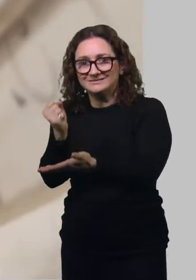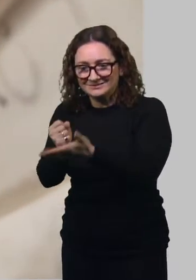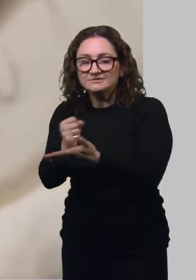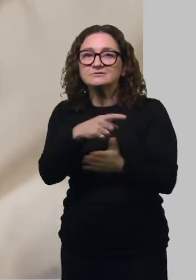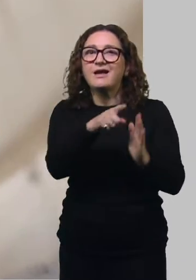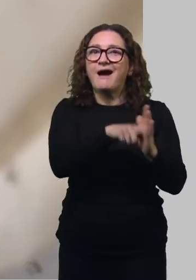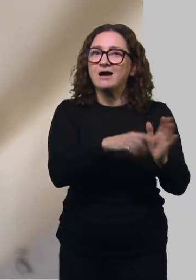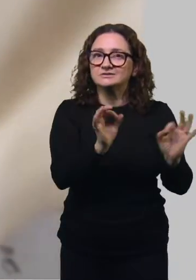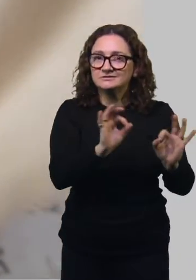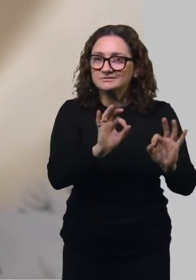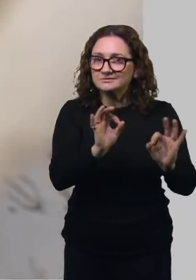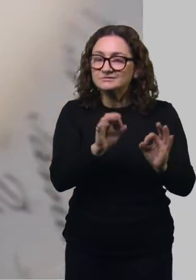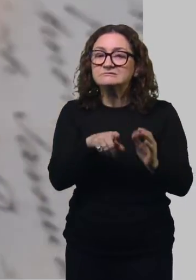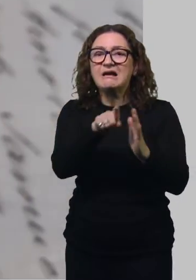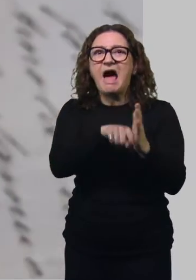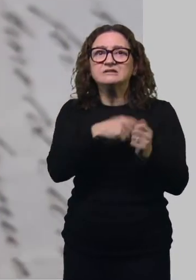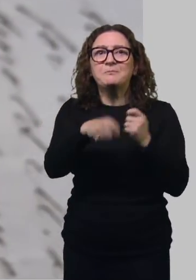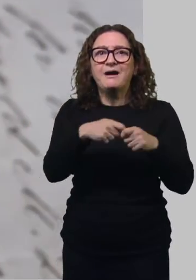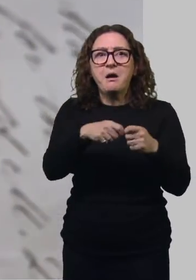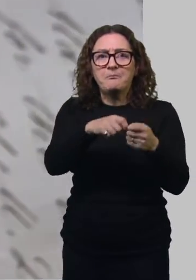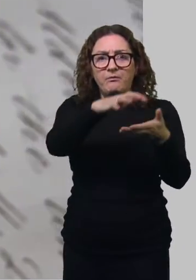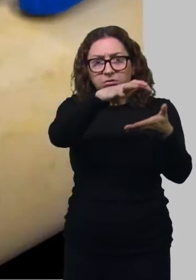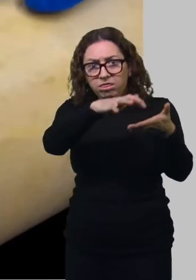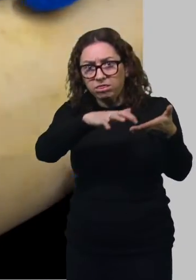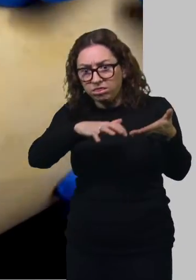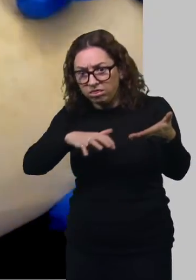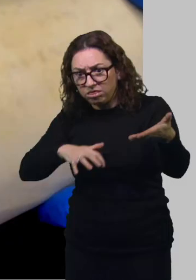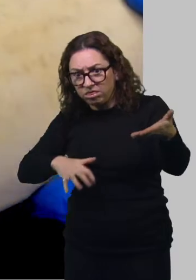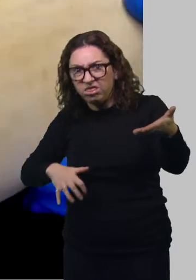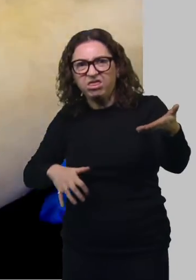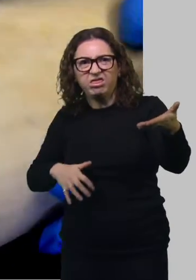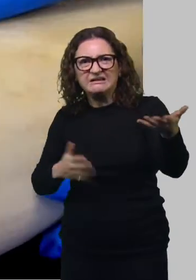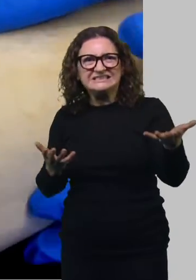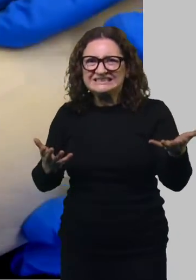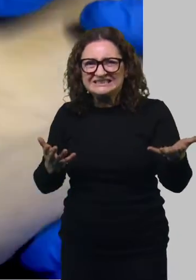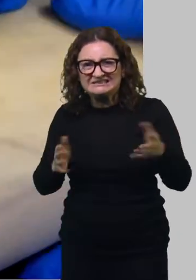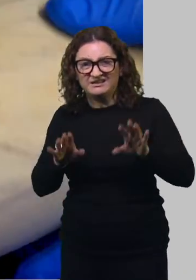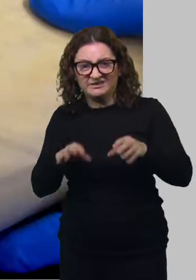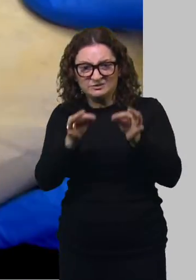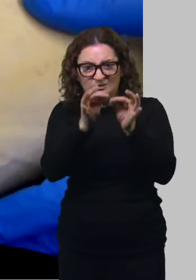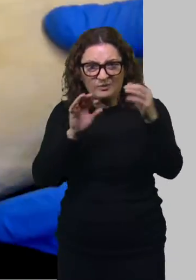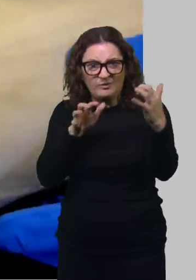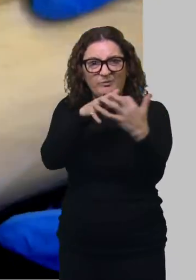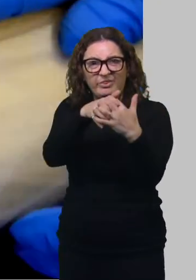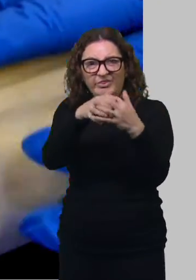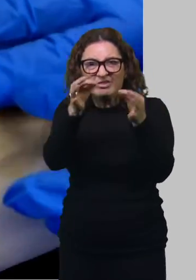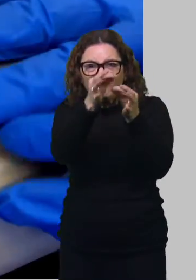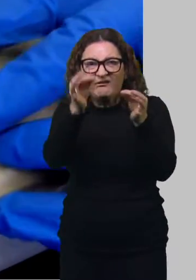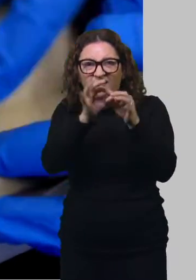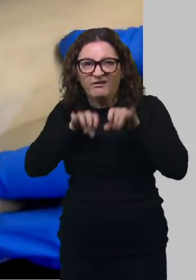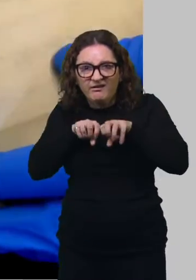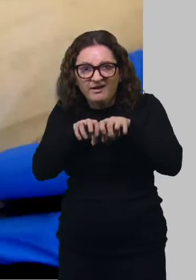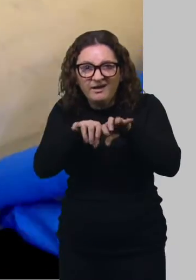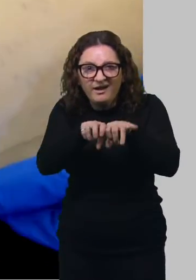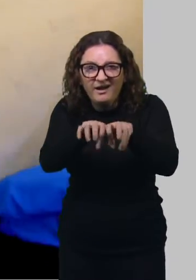into rolls. The rolls come in all sizes. The longest act is about 1/4 mile long if unrolled, the entire length of the Palace